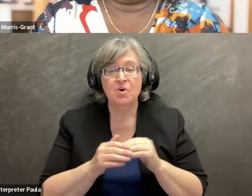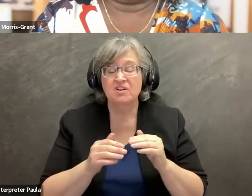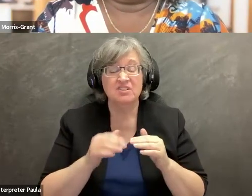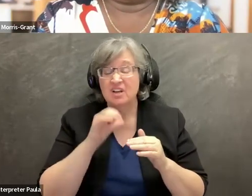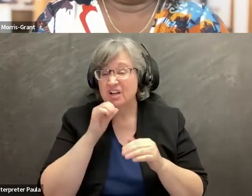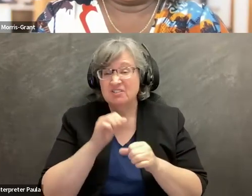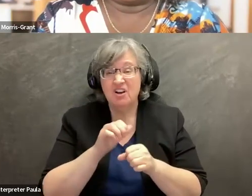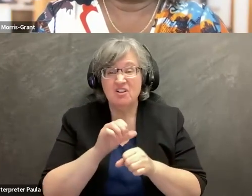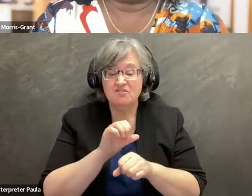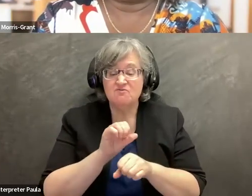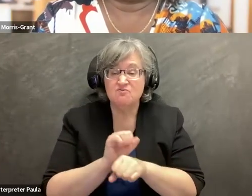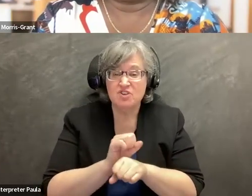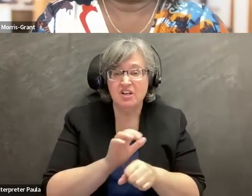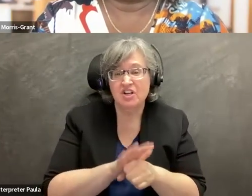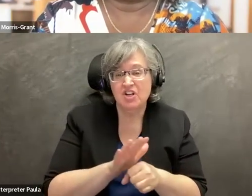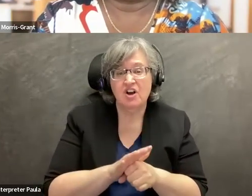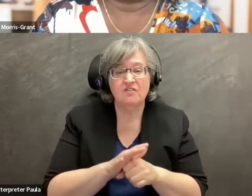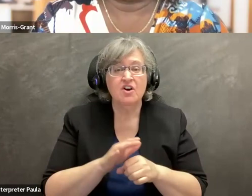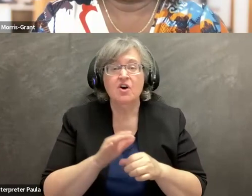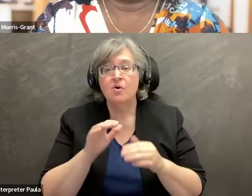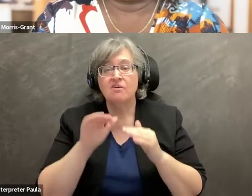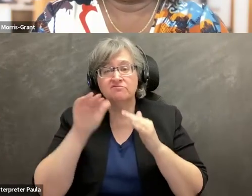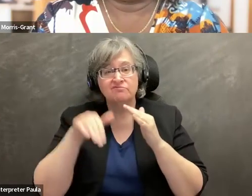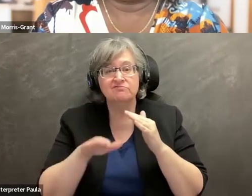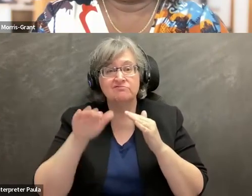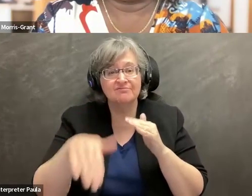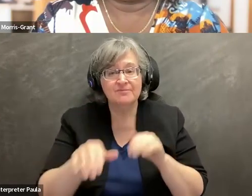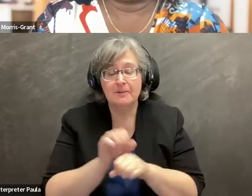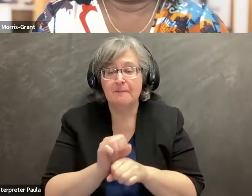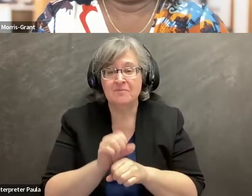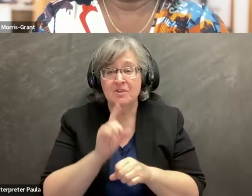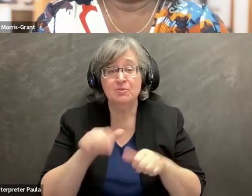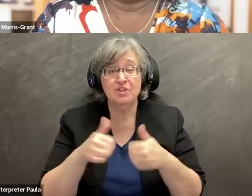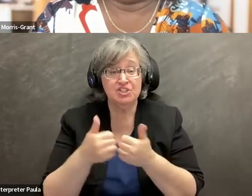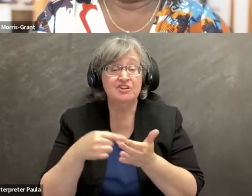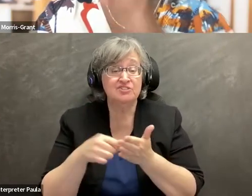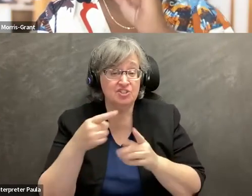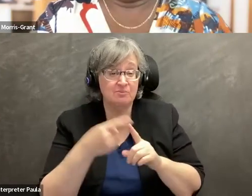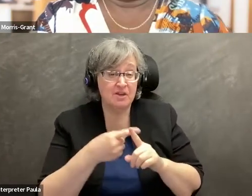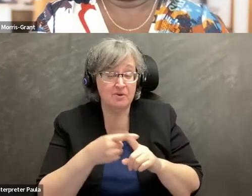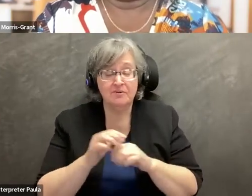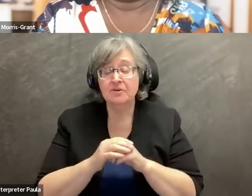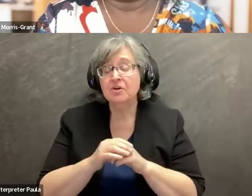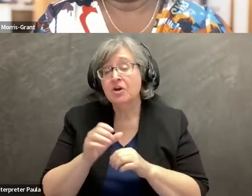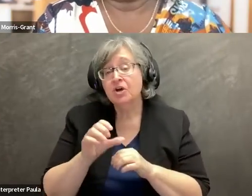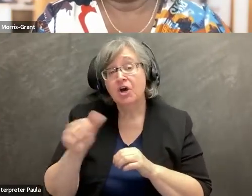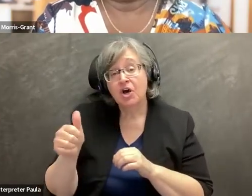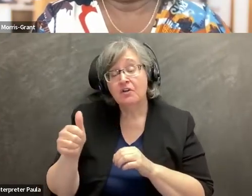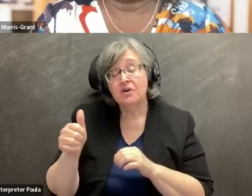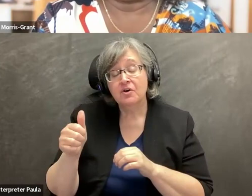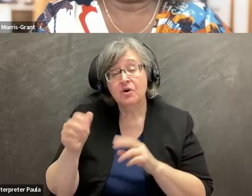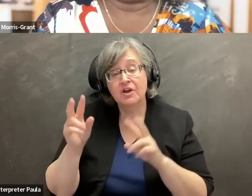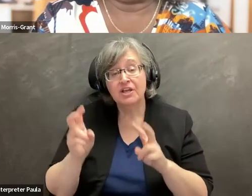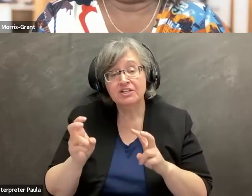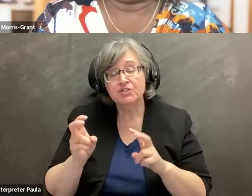employment instability, there could be challenges with just being able to make your rent. Other issues also include where we have survivors